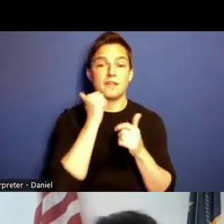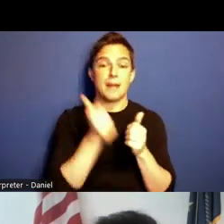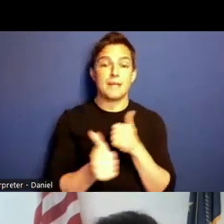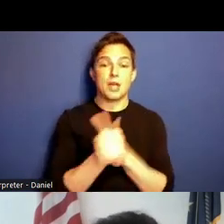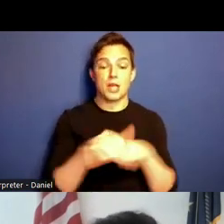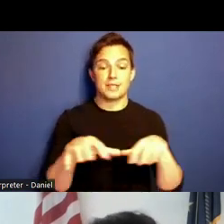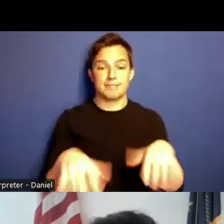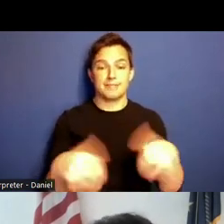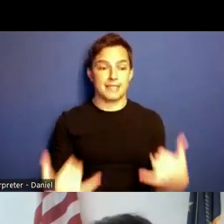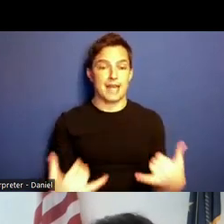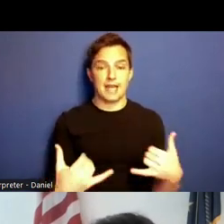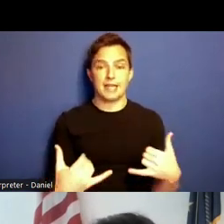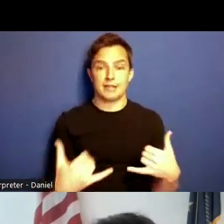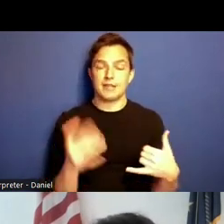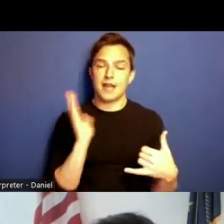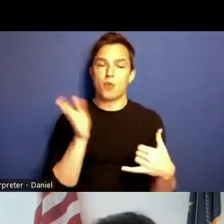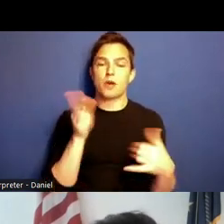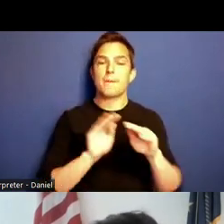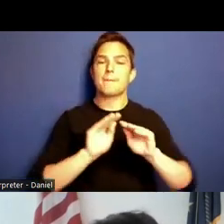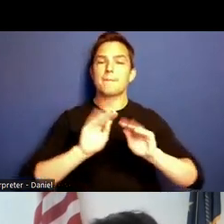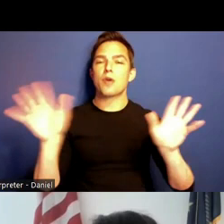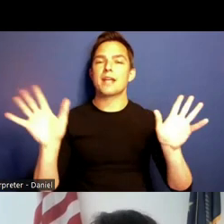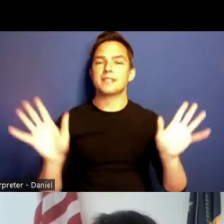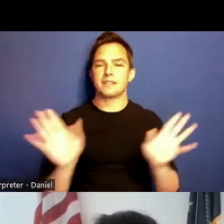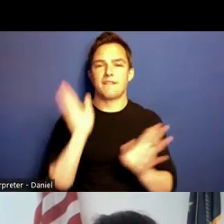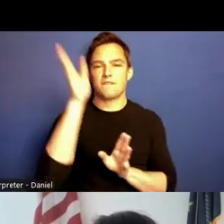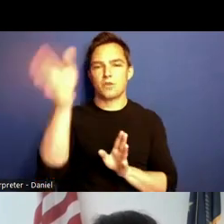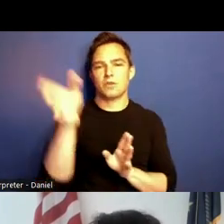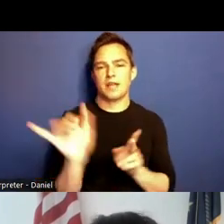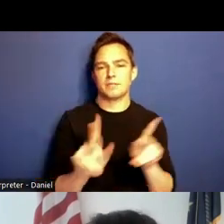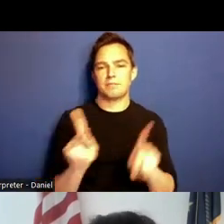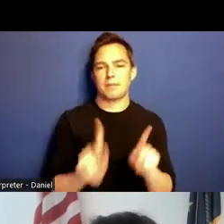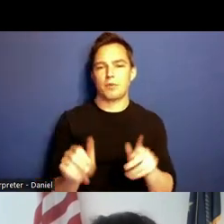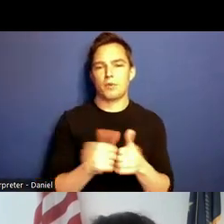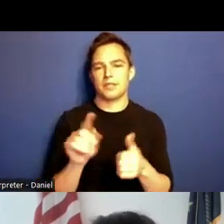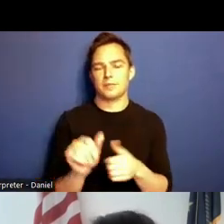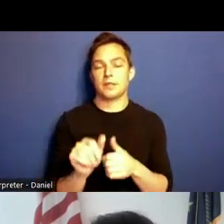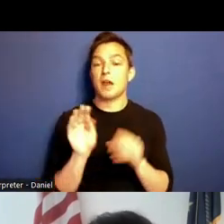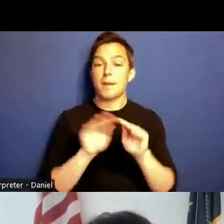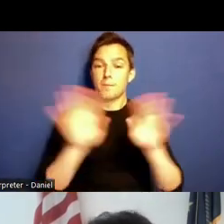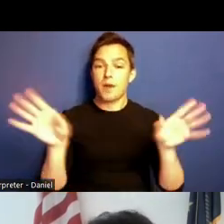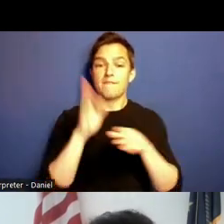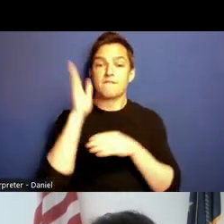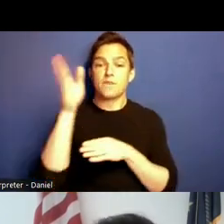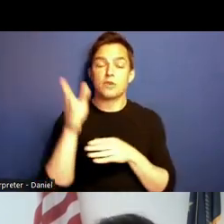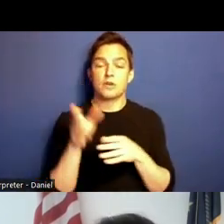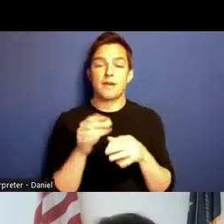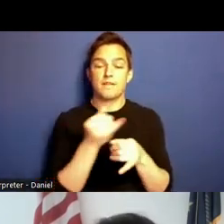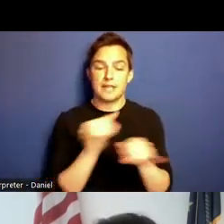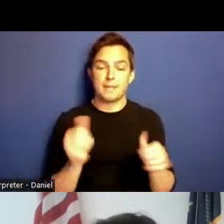today, our bright future as people with disabilities, the very bright future of the independent living